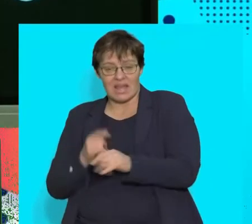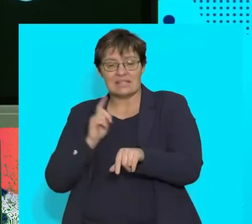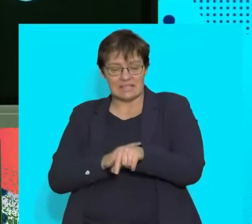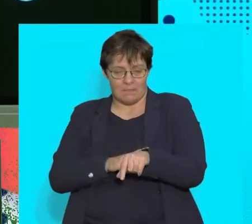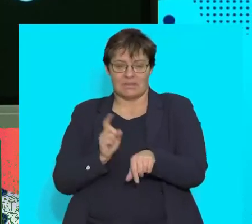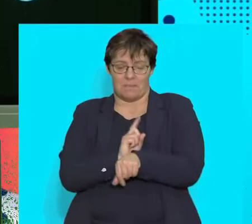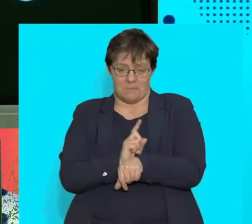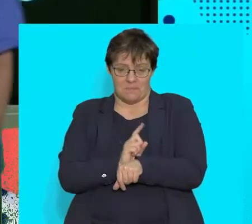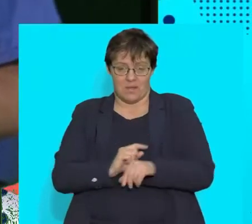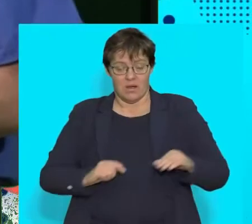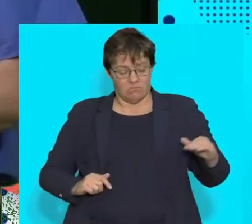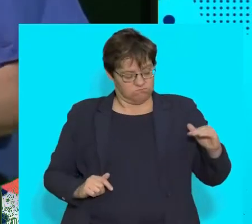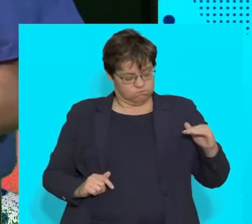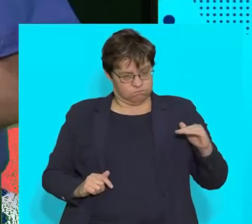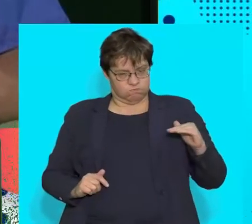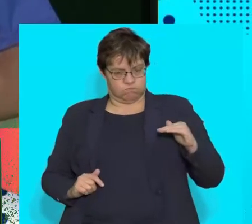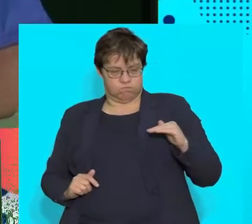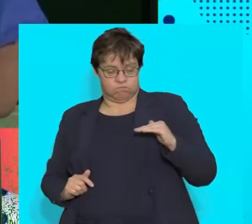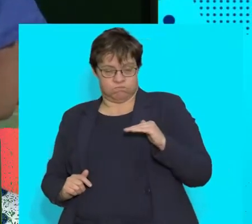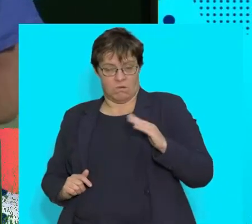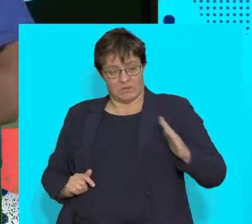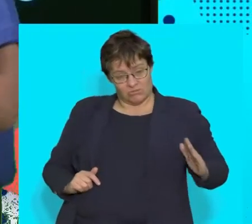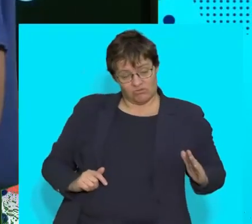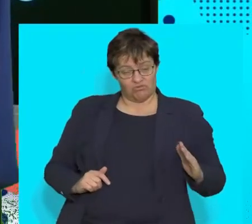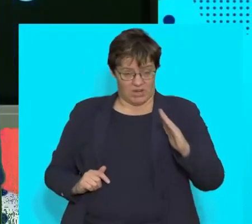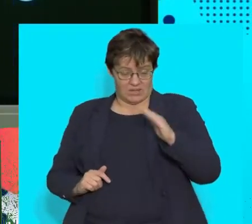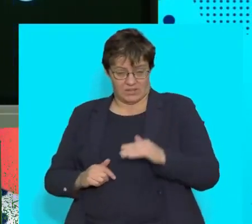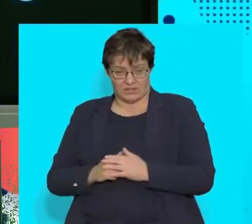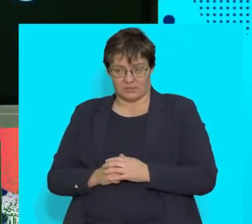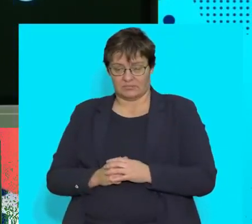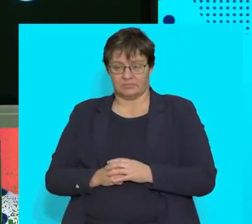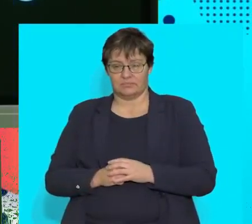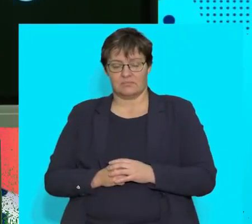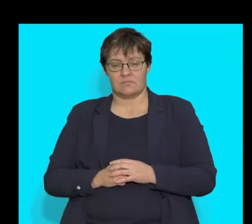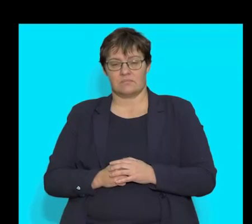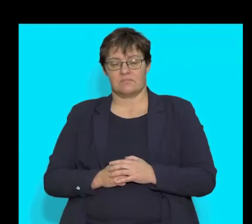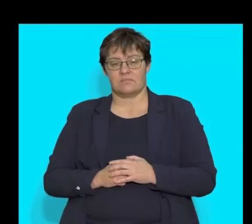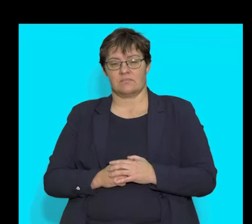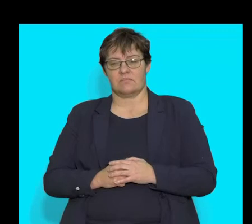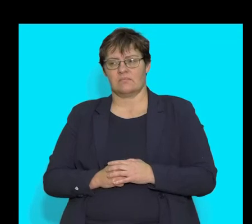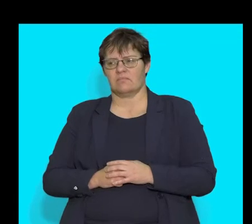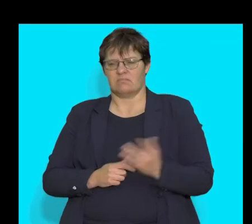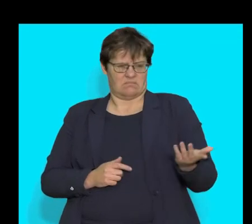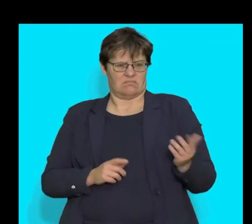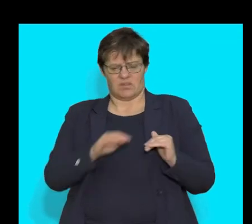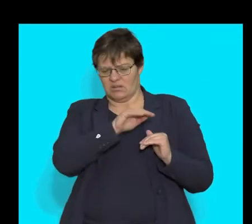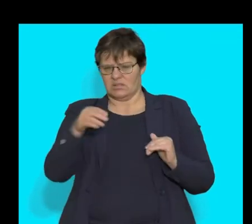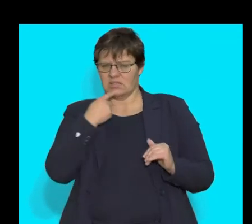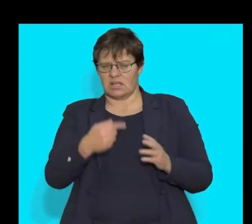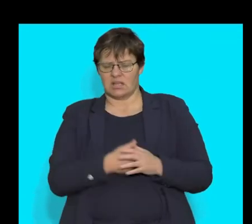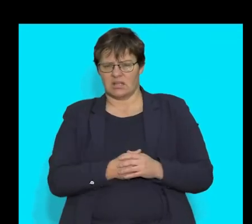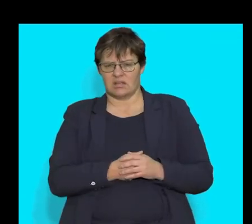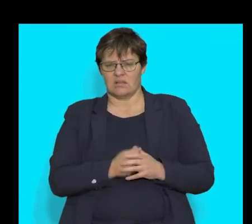amount. That's what this straight line indicates. Very important to see that. But now what is this saying? The